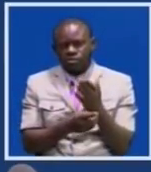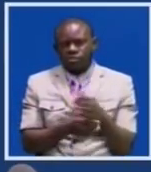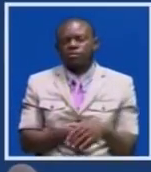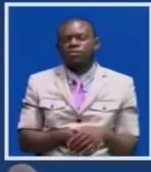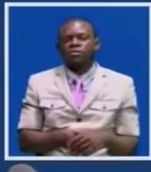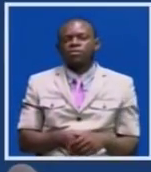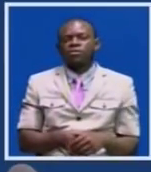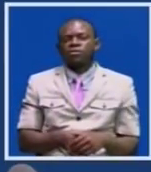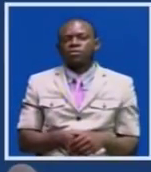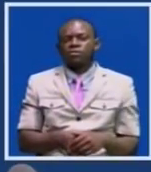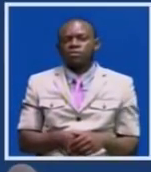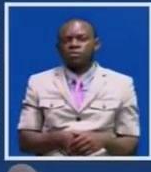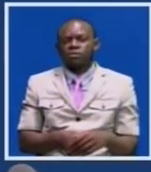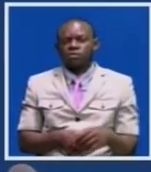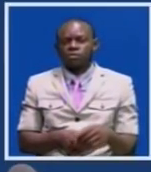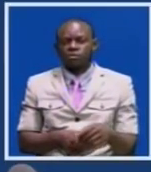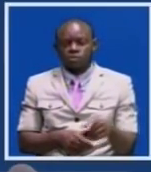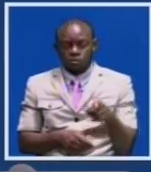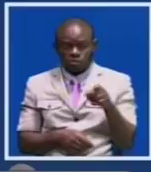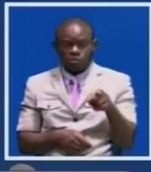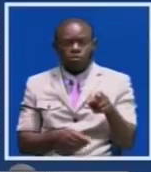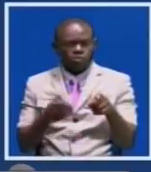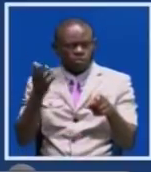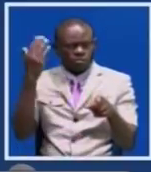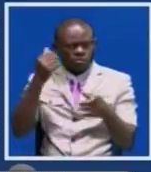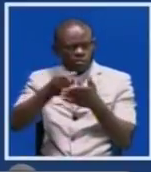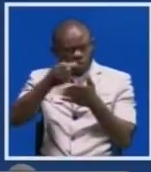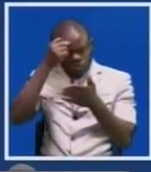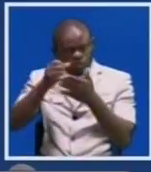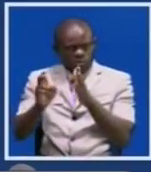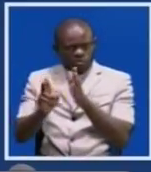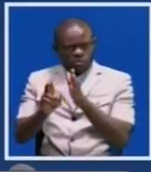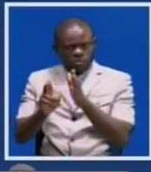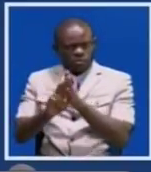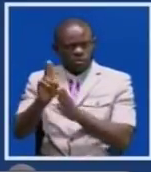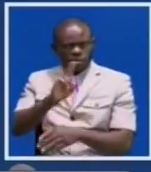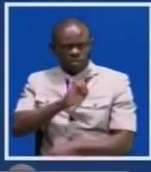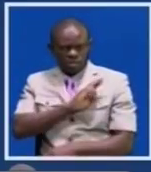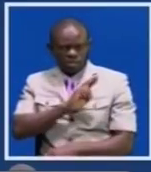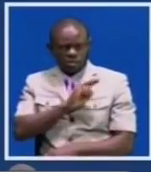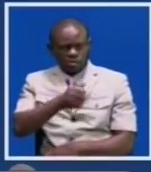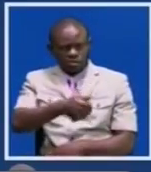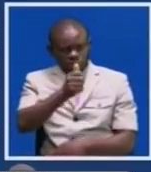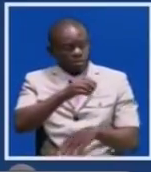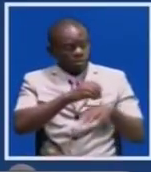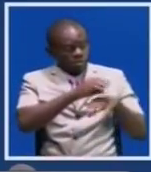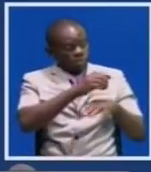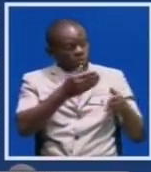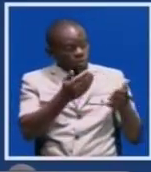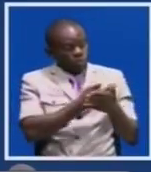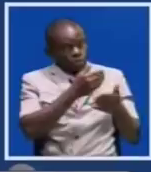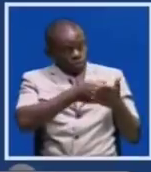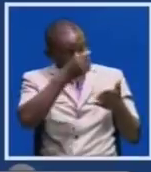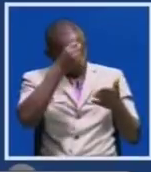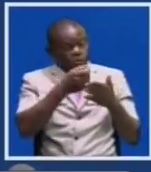to Russia, Musonda Chpampe, urged the new students to follow the rules of their host universities.